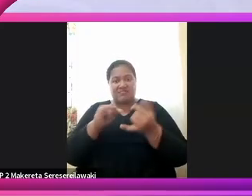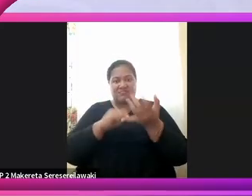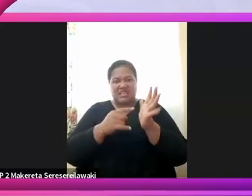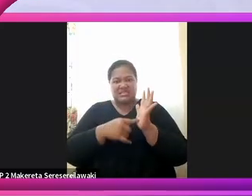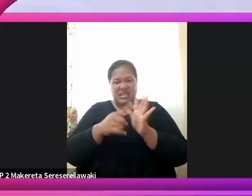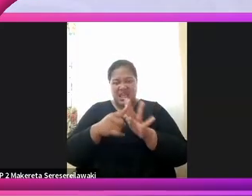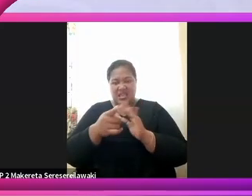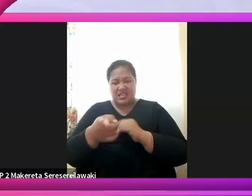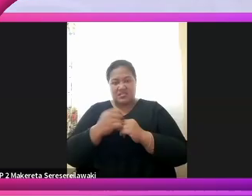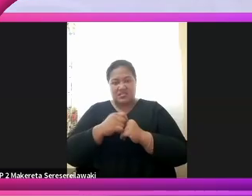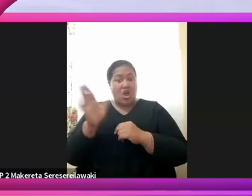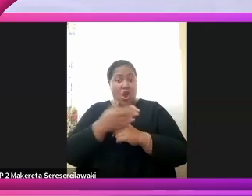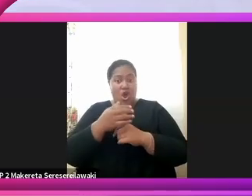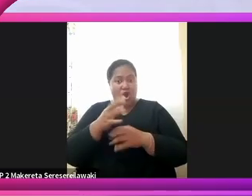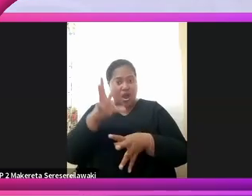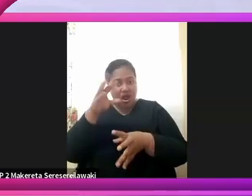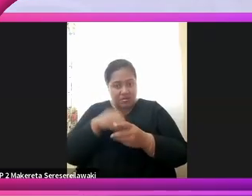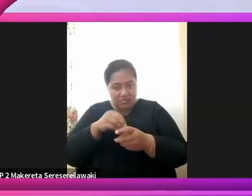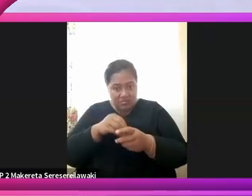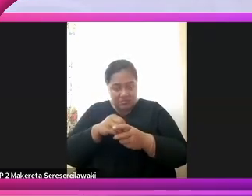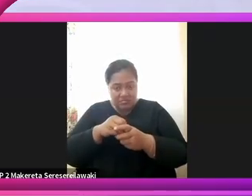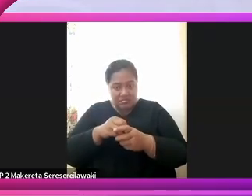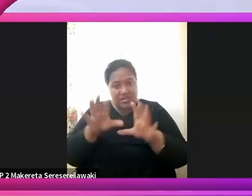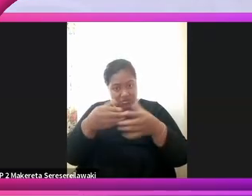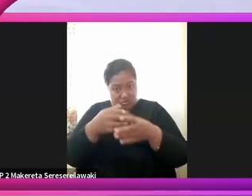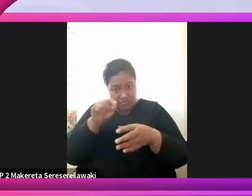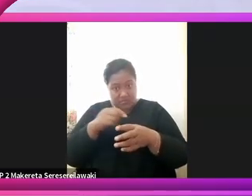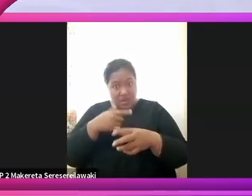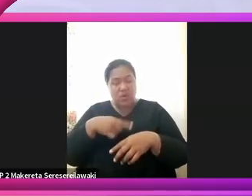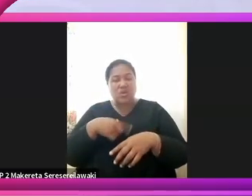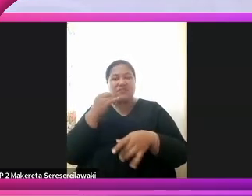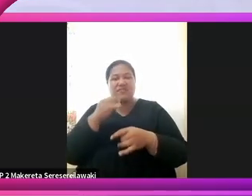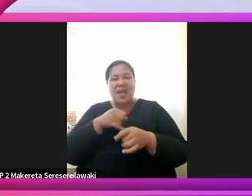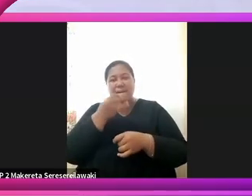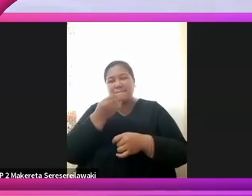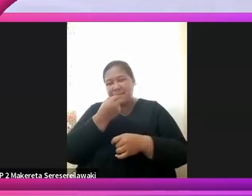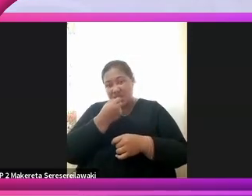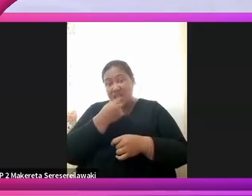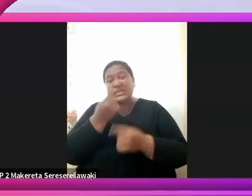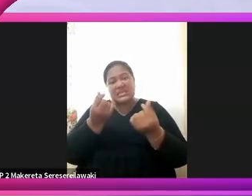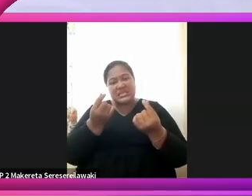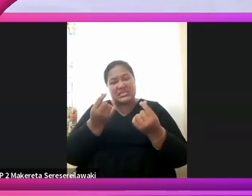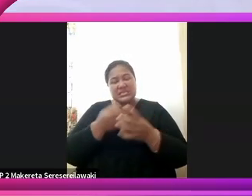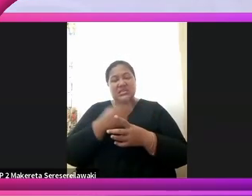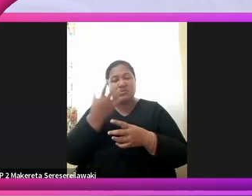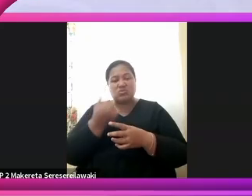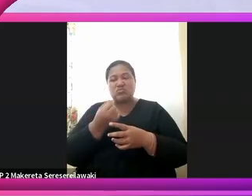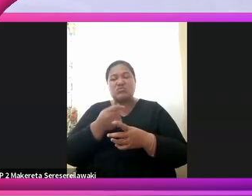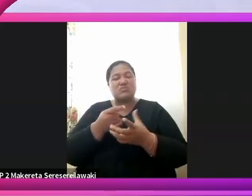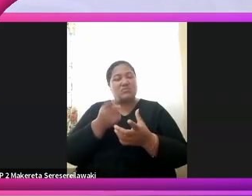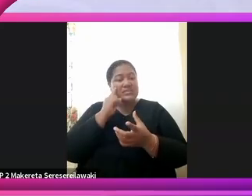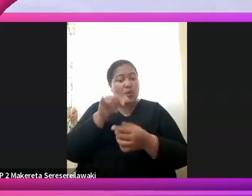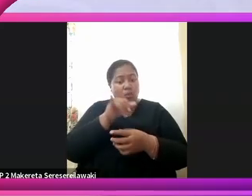They all come in, we classify in the group because for the medical, we easy to treat. Which group they belong to, then we easy to